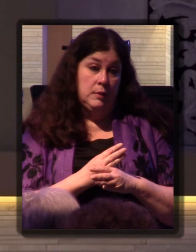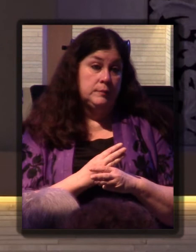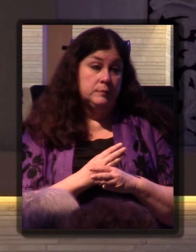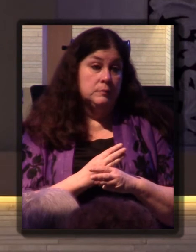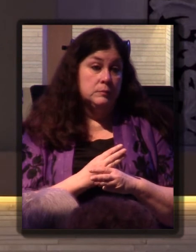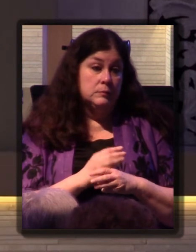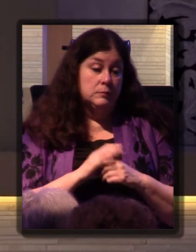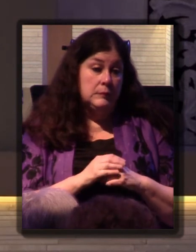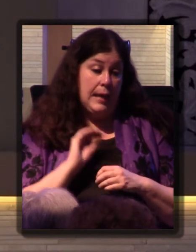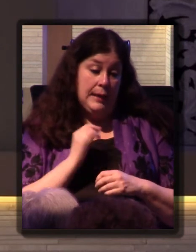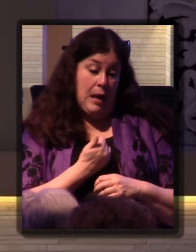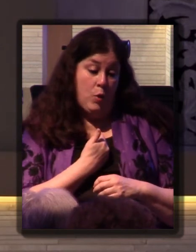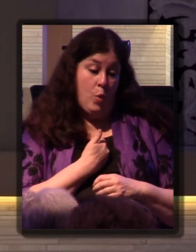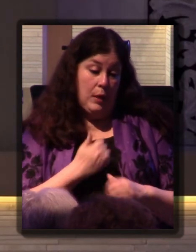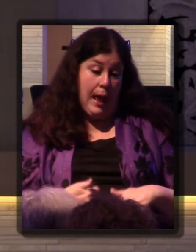world